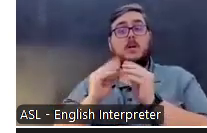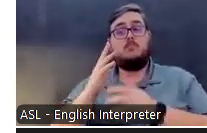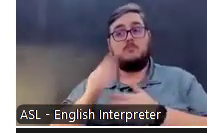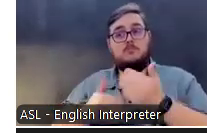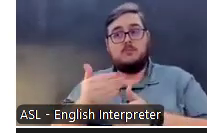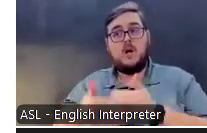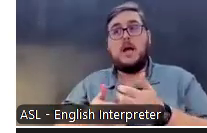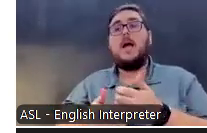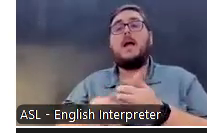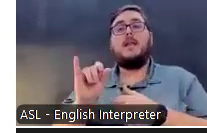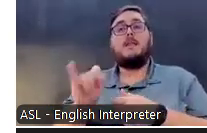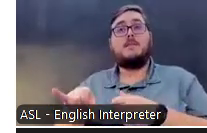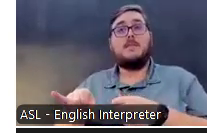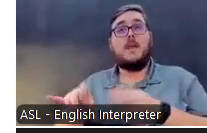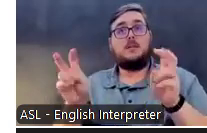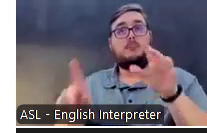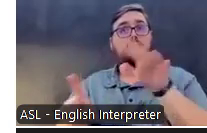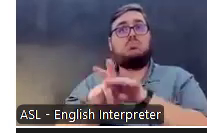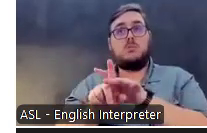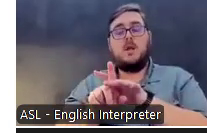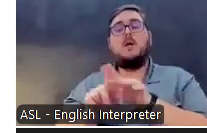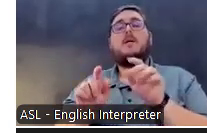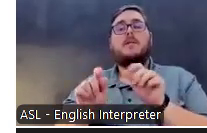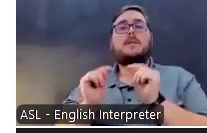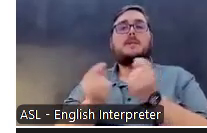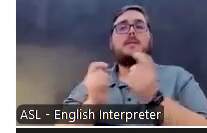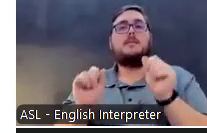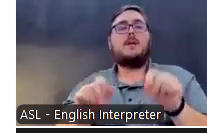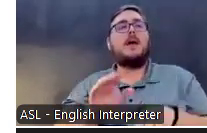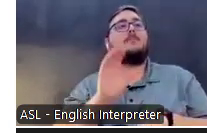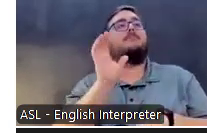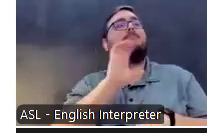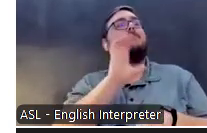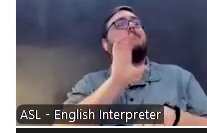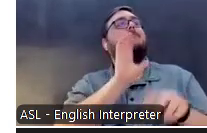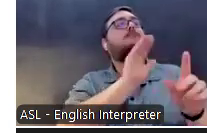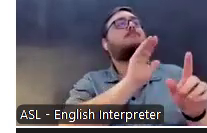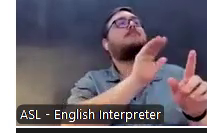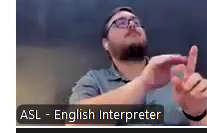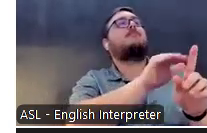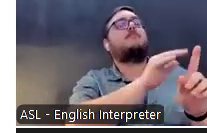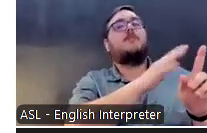with knowledge that can be involved with the team. Next slide.